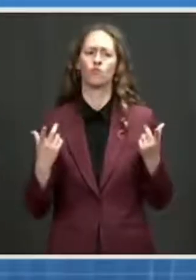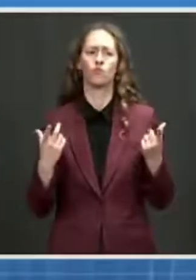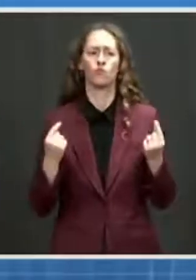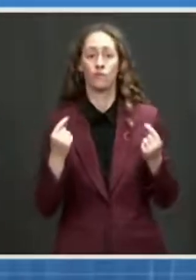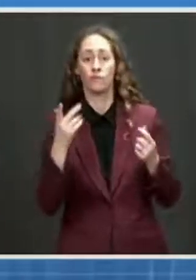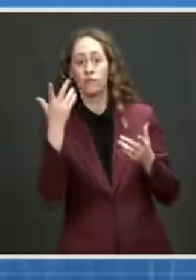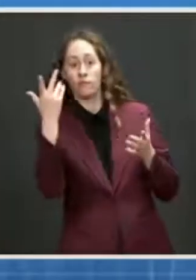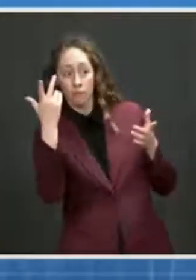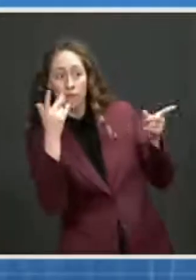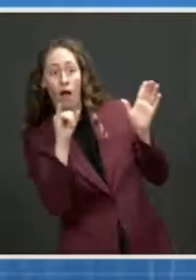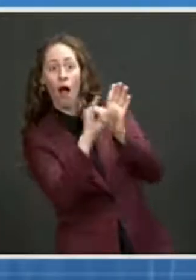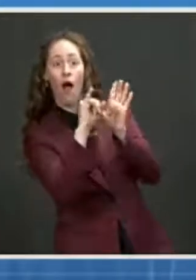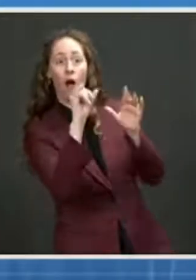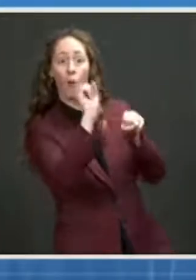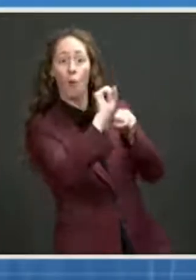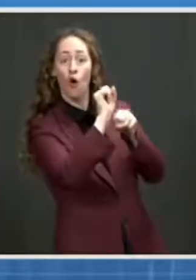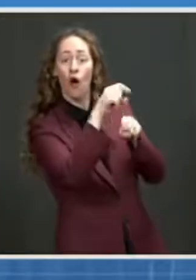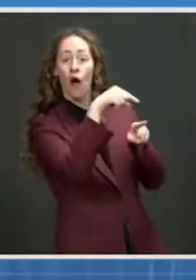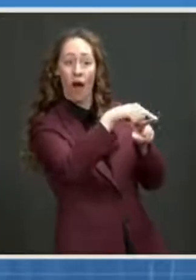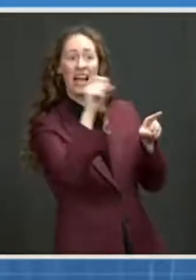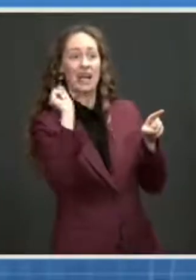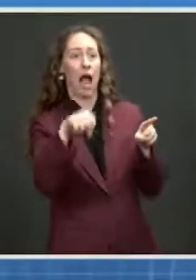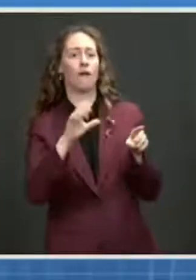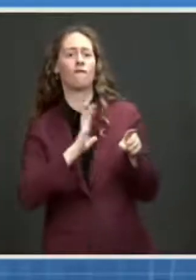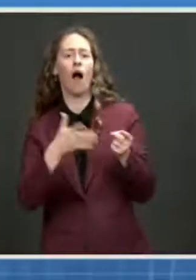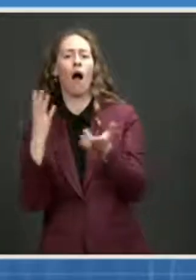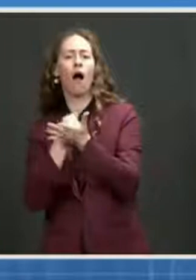workplaces through their member hospitals.